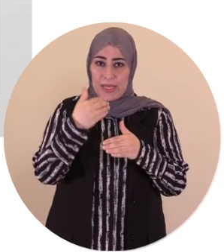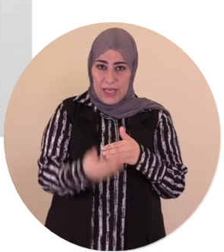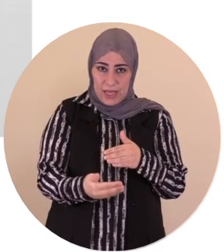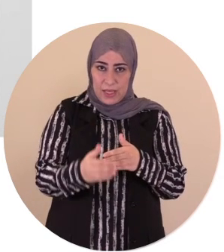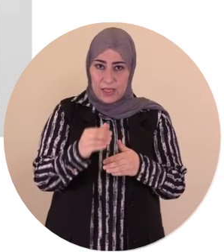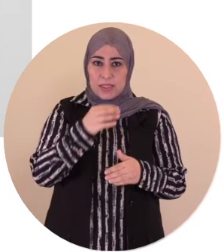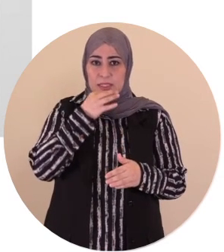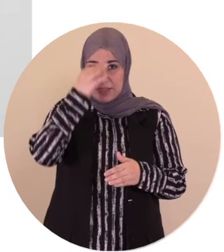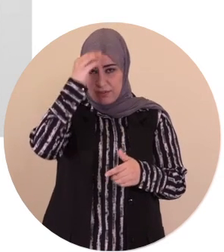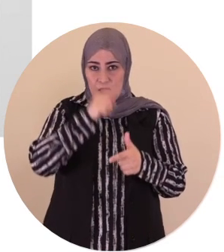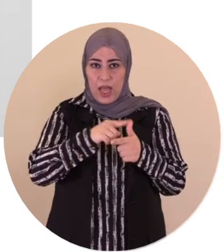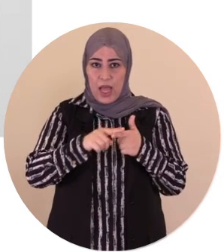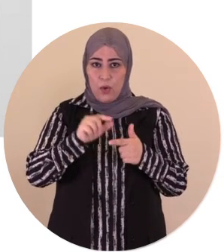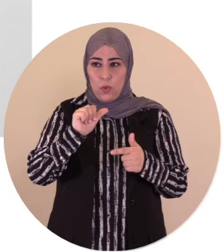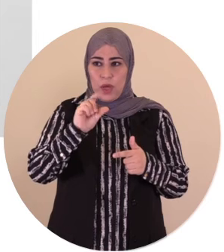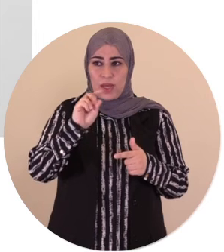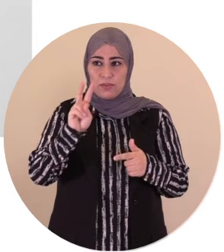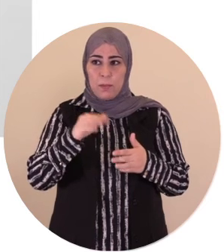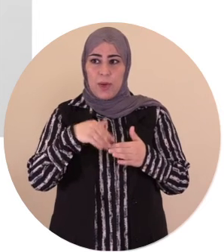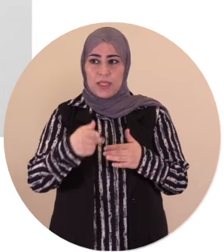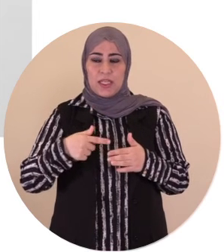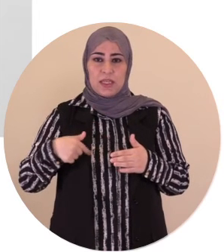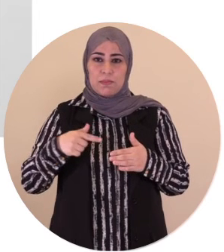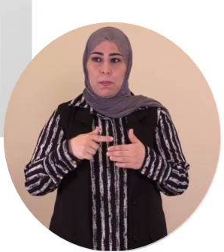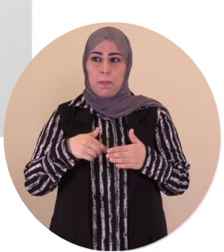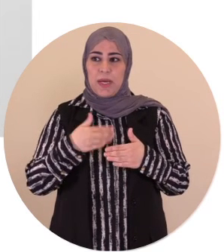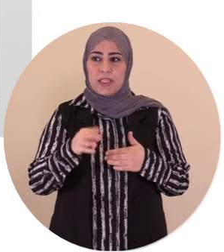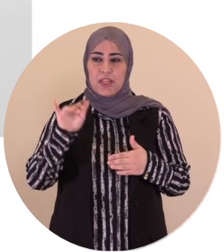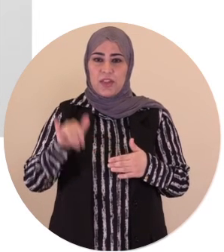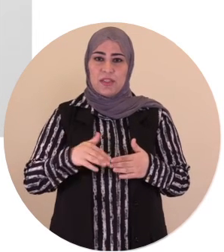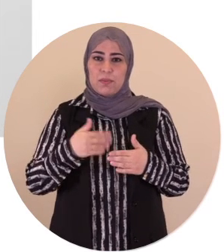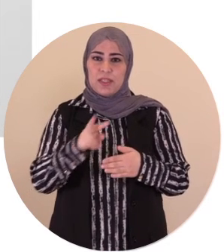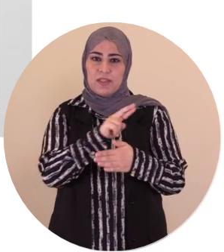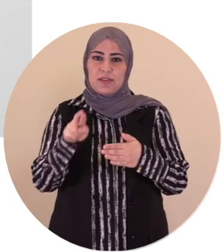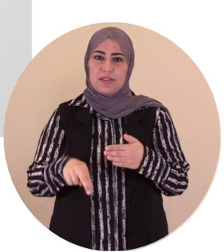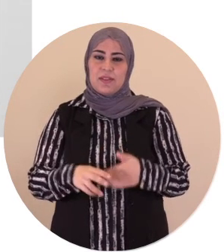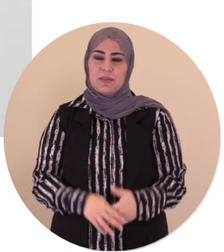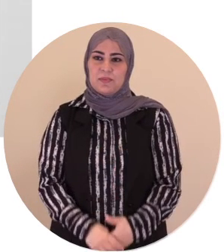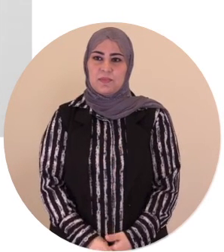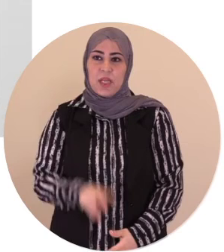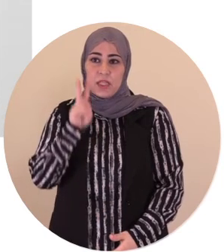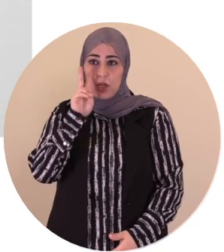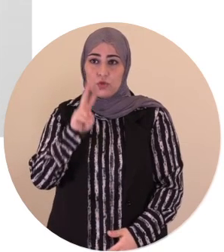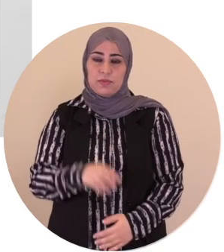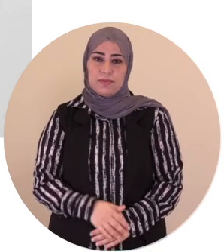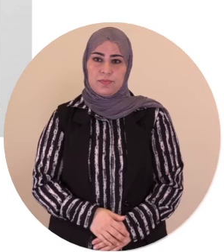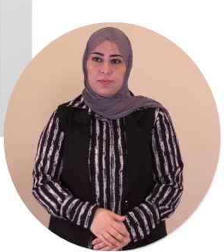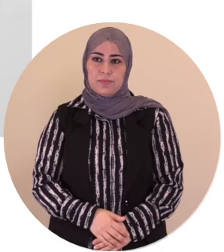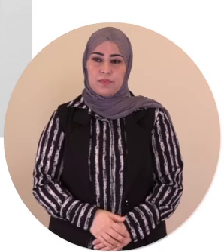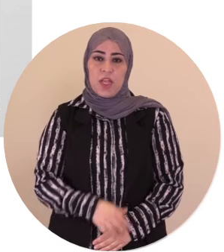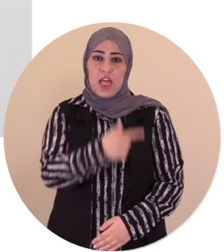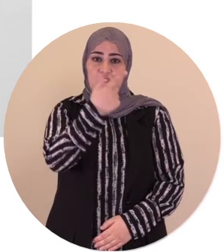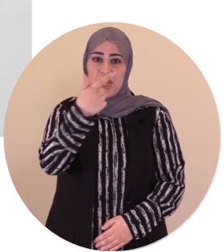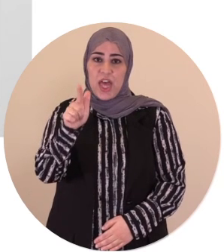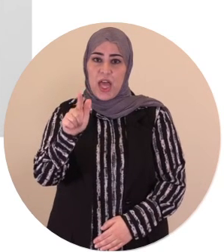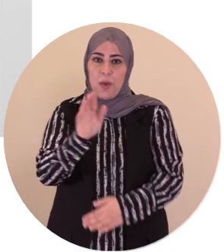adjective or adverb plus noun plus that plus the result. Let's try to apply them here. The music is so